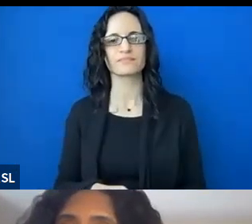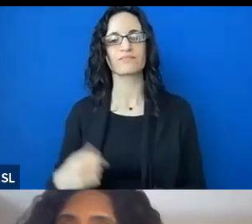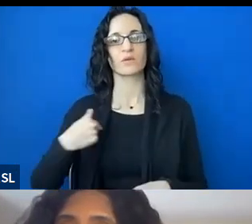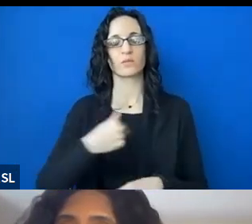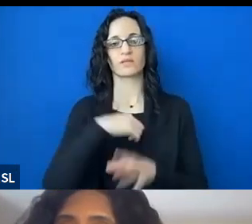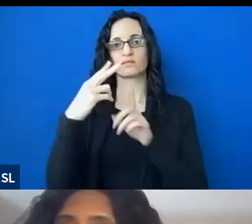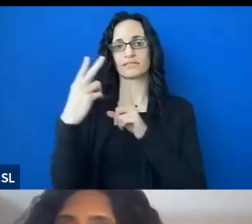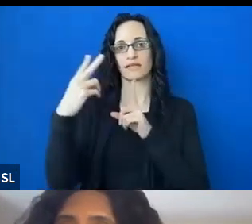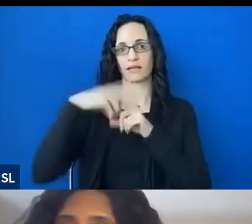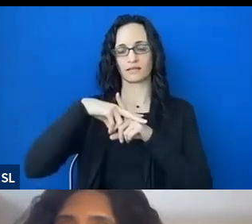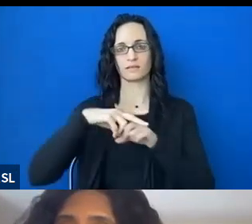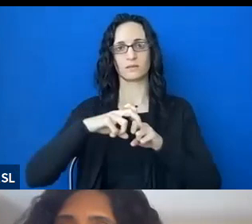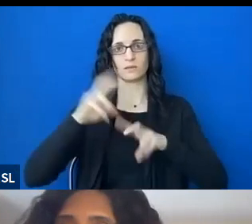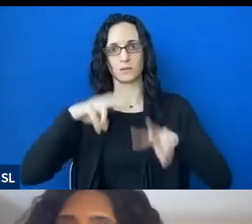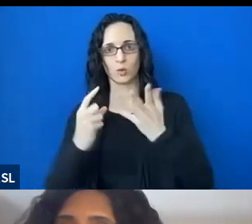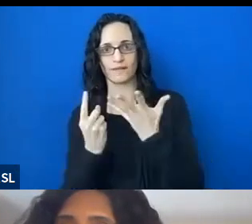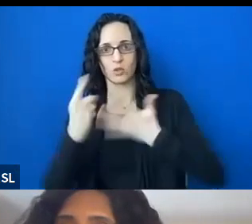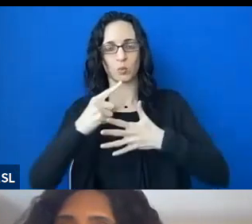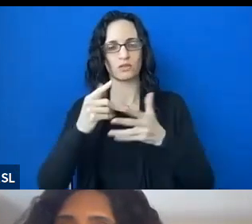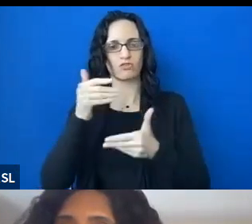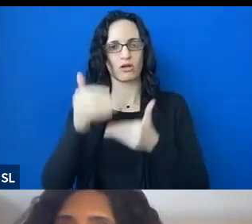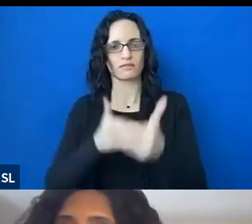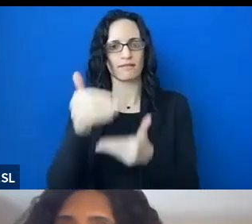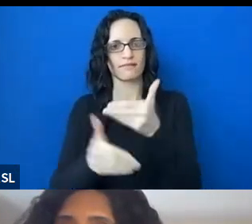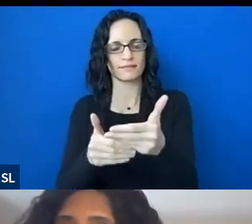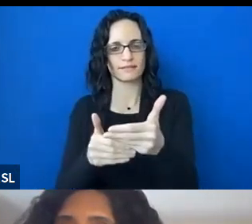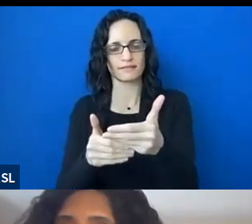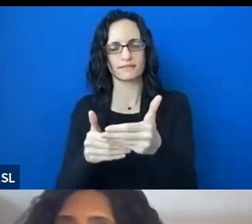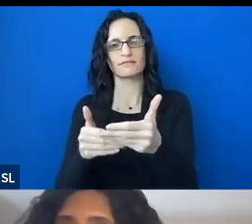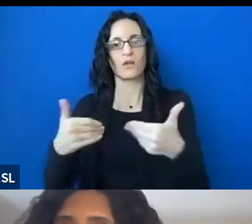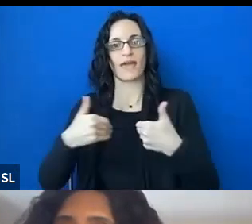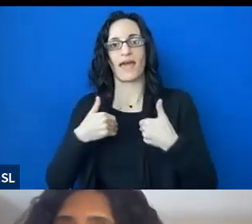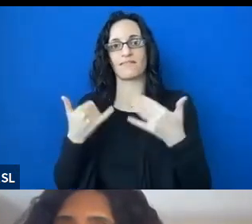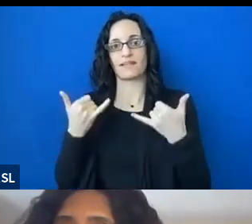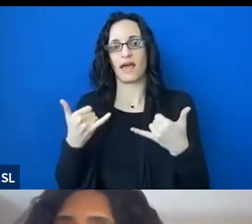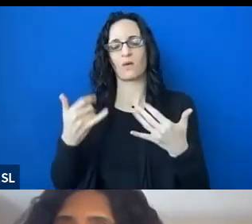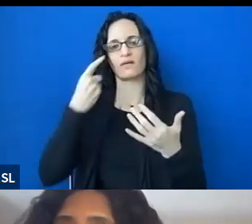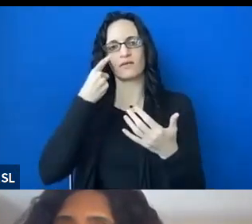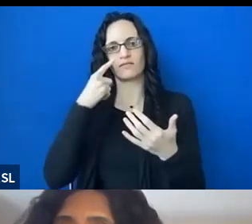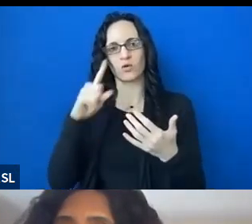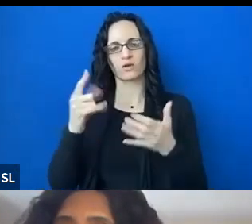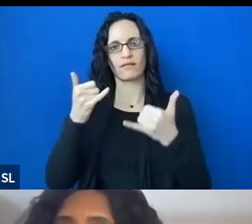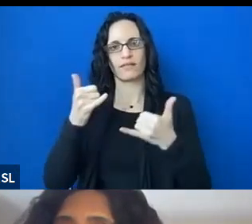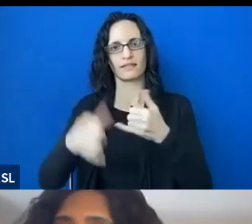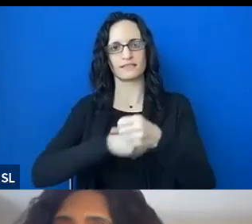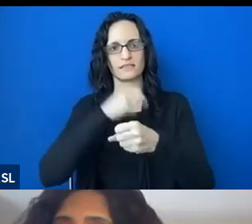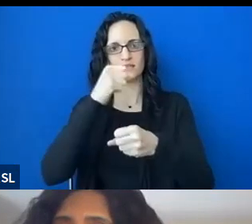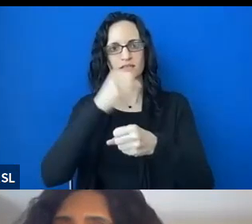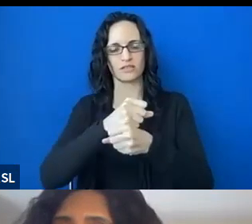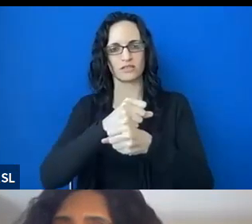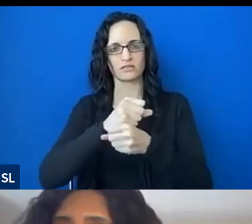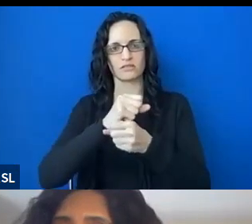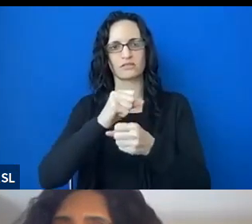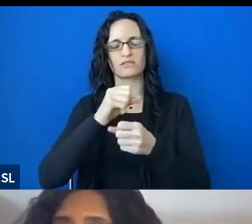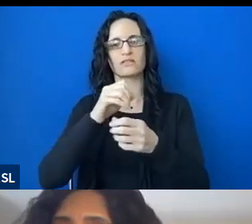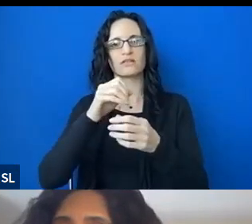reviewing the process that is in play for this year's school assignments to the